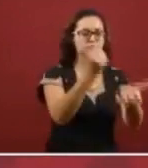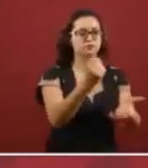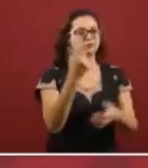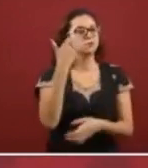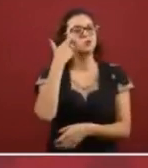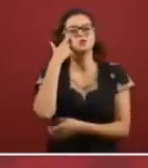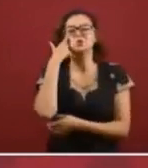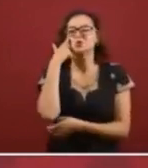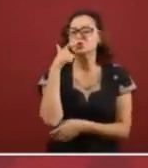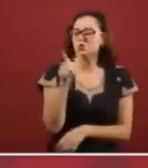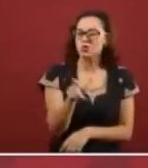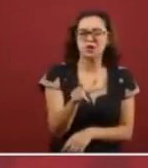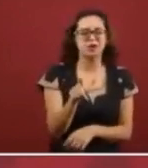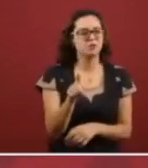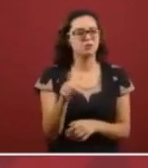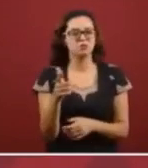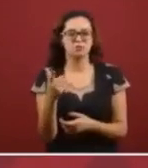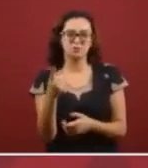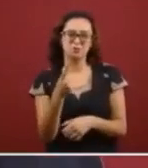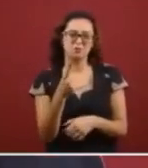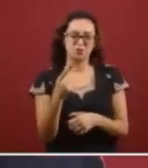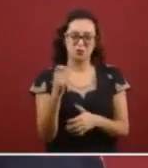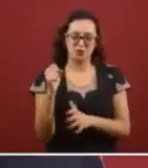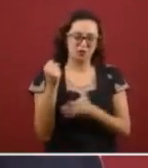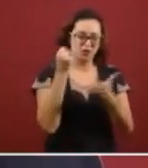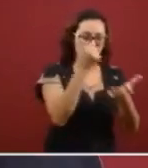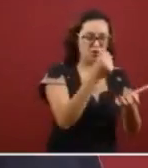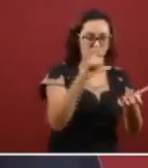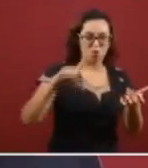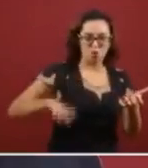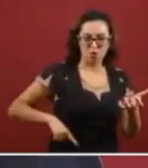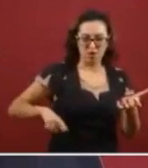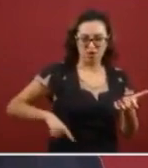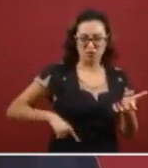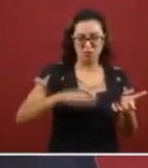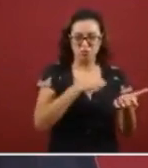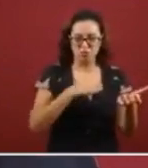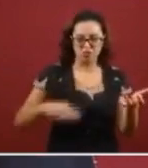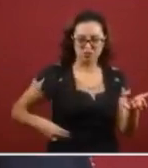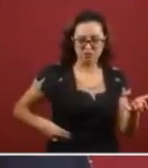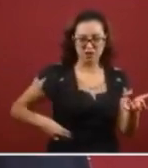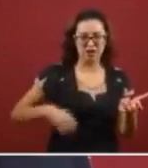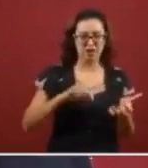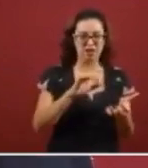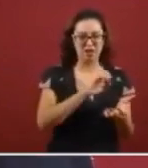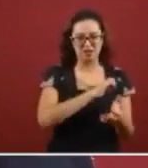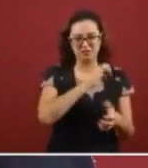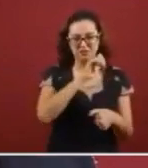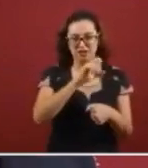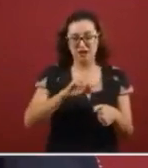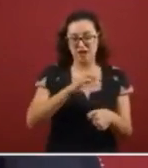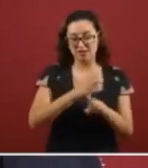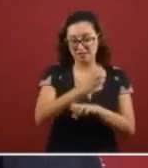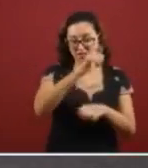We don't want it to go through the state governments and municipal governments. because